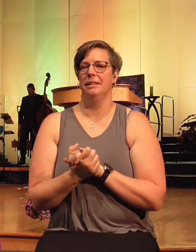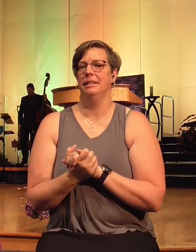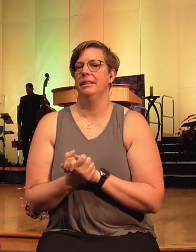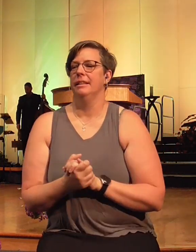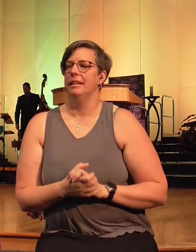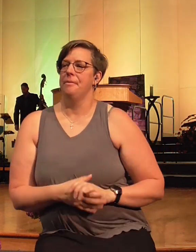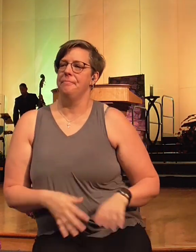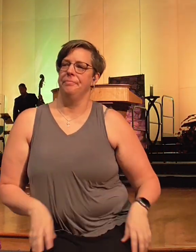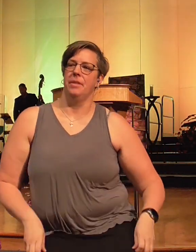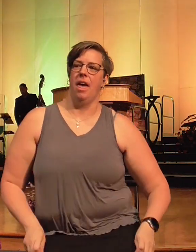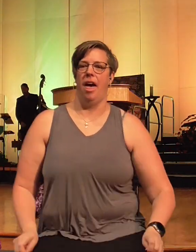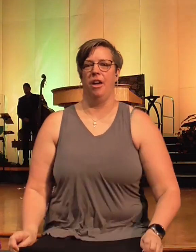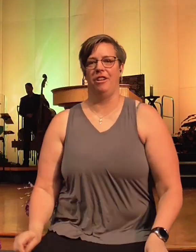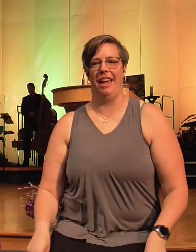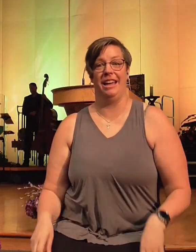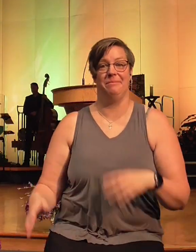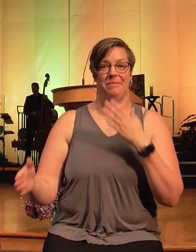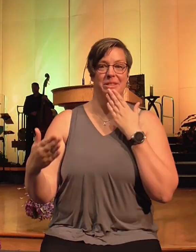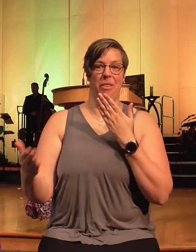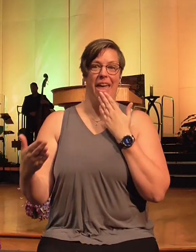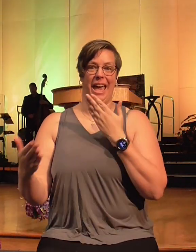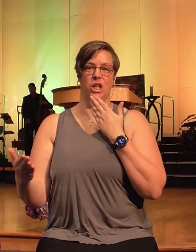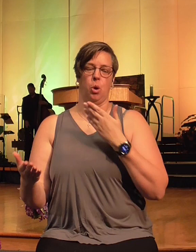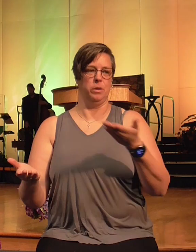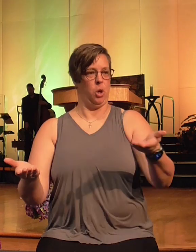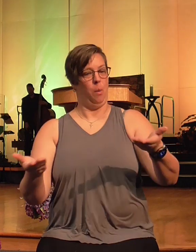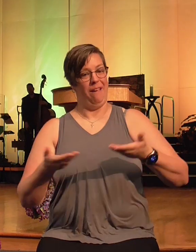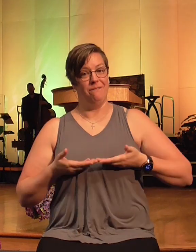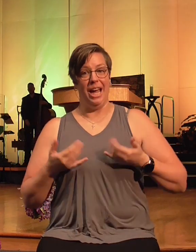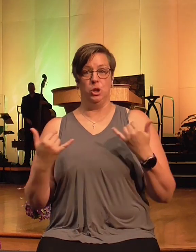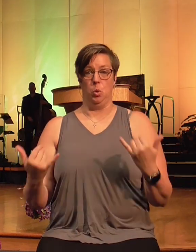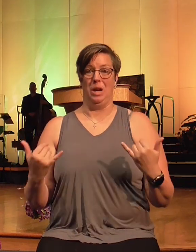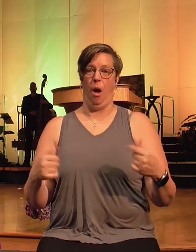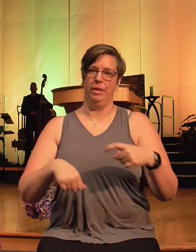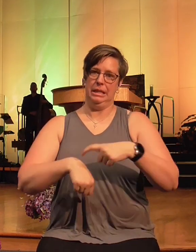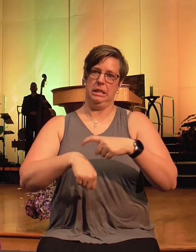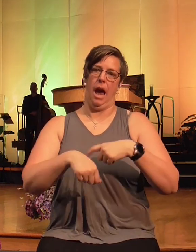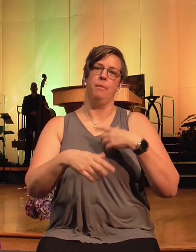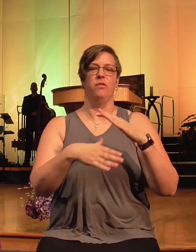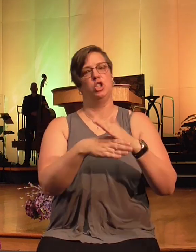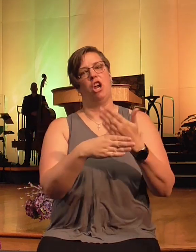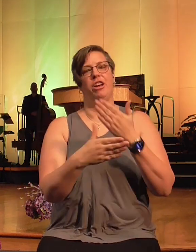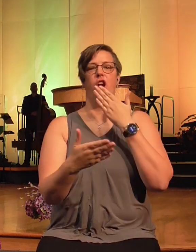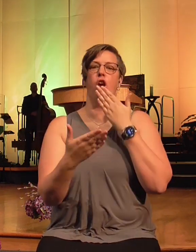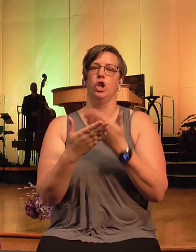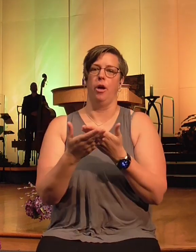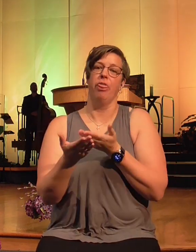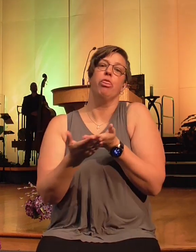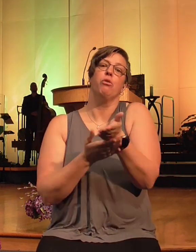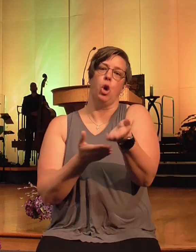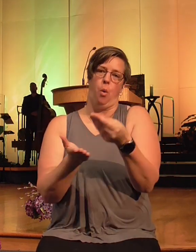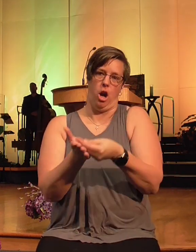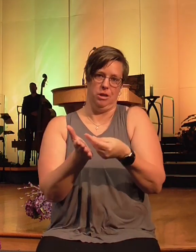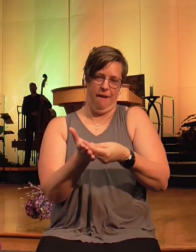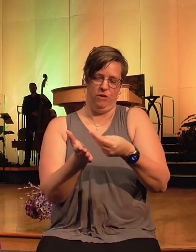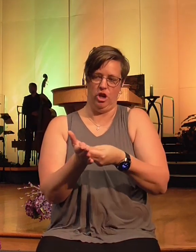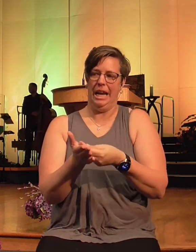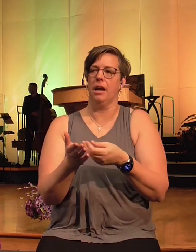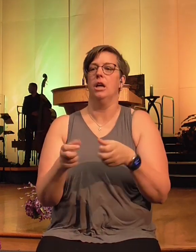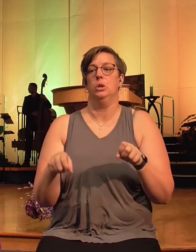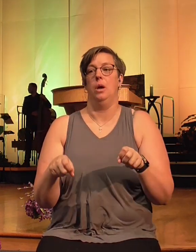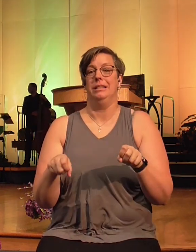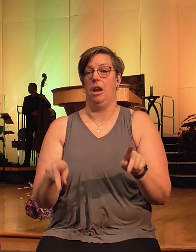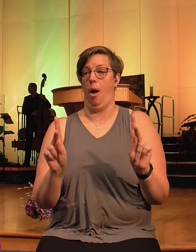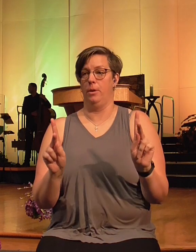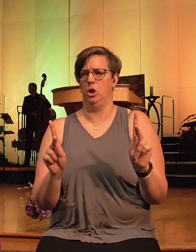Thank you so much, Maddie. And we invite you now during this time of sharing good through tithes and offerings to use this as an